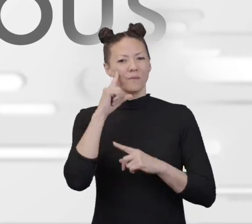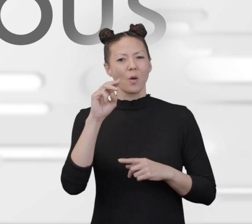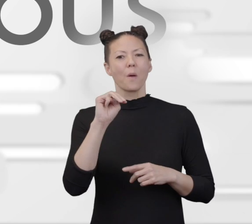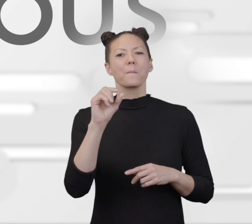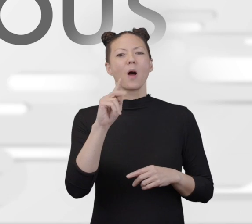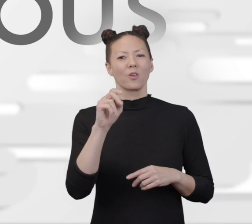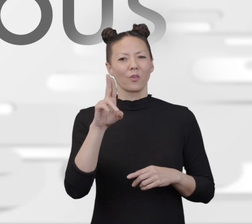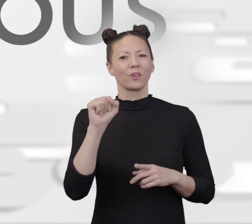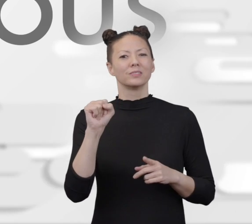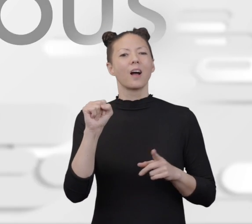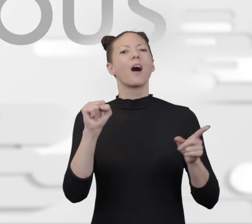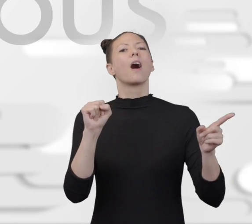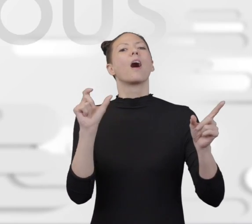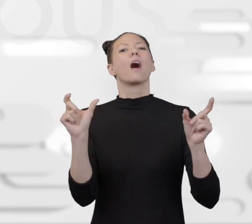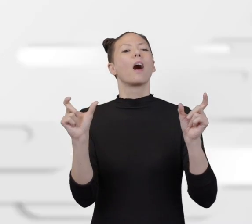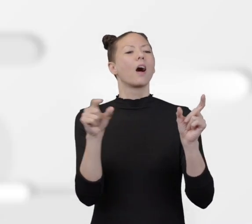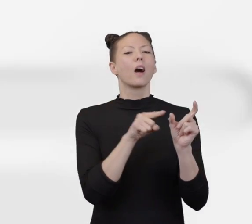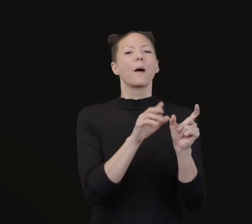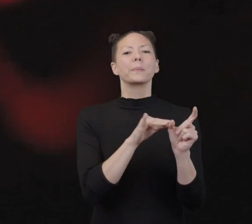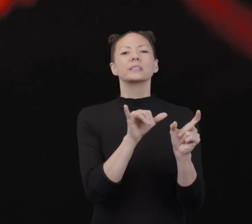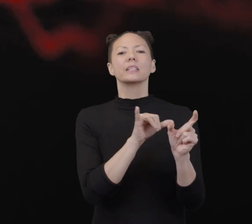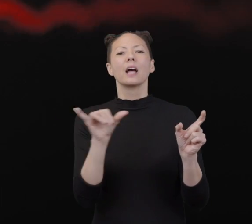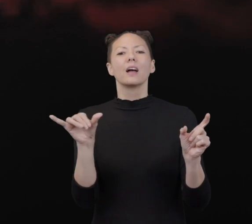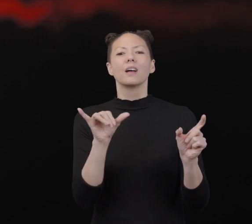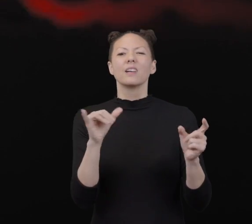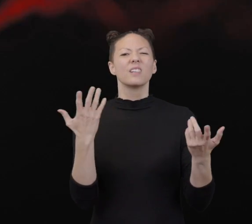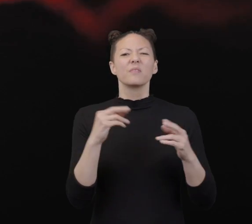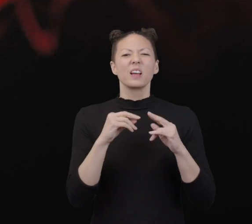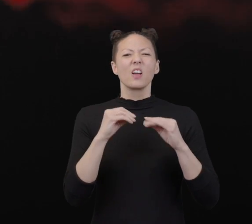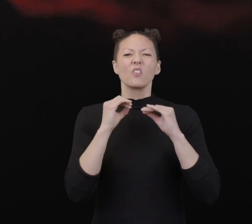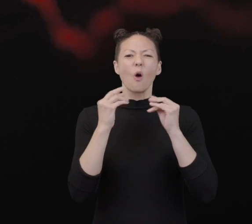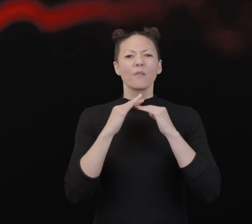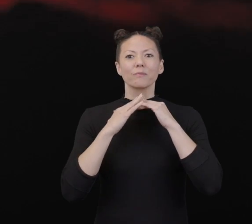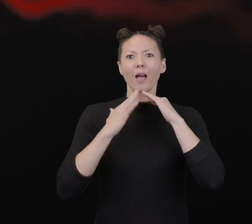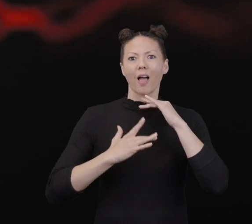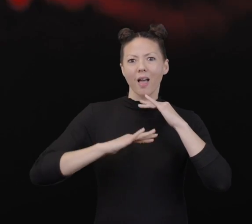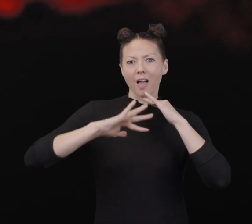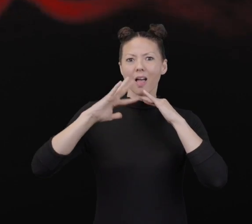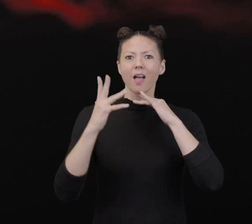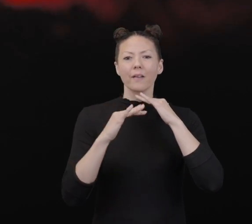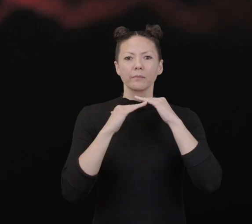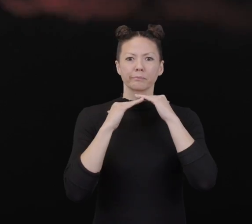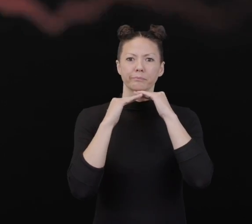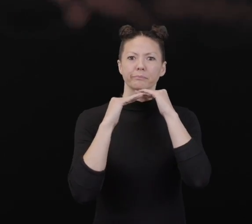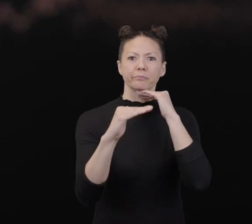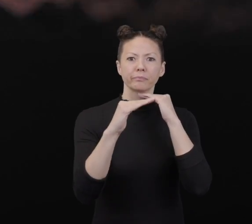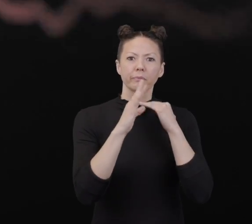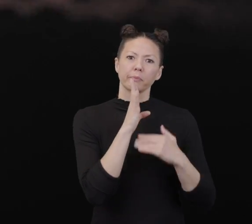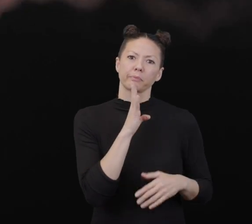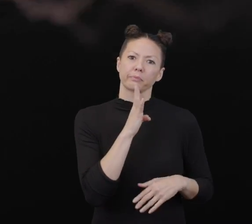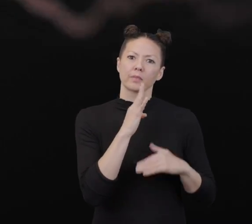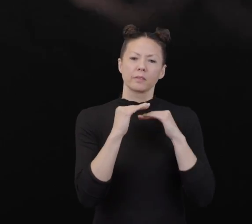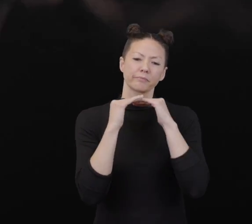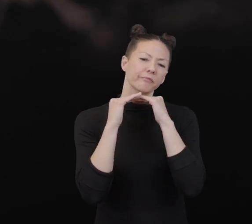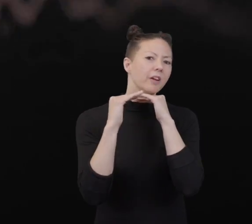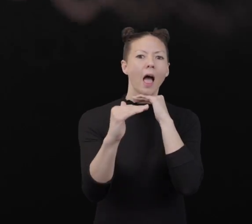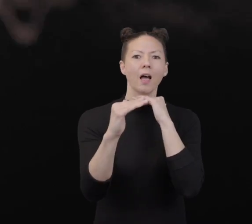from the word monotonous. It means there is no variation in their voice, and it feels very